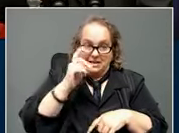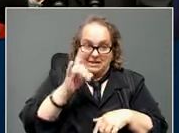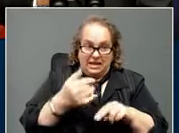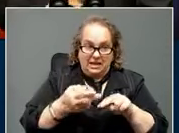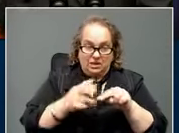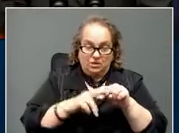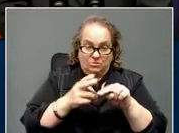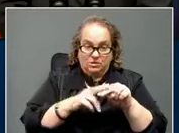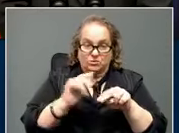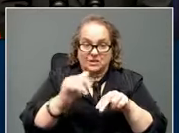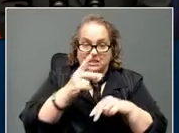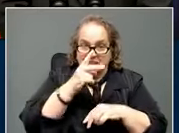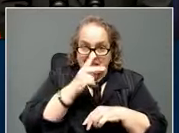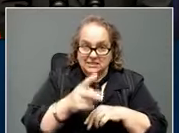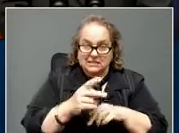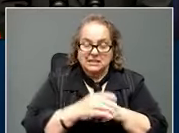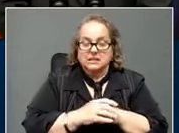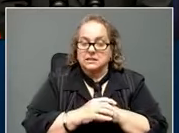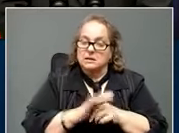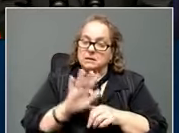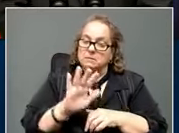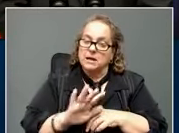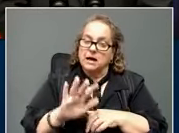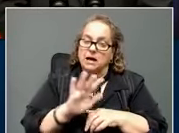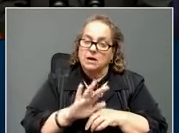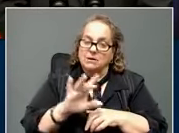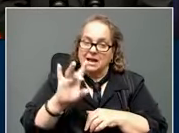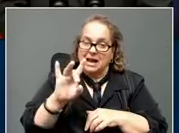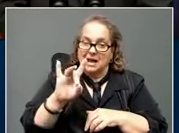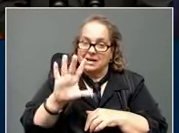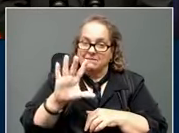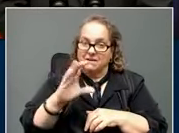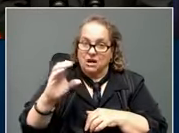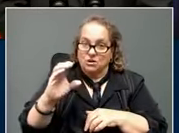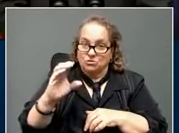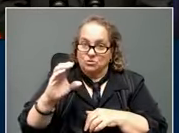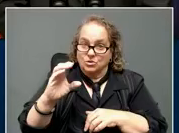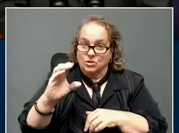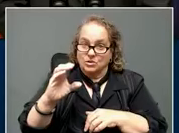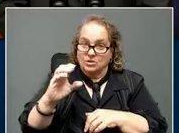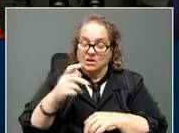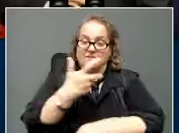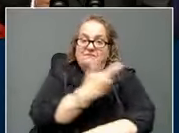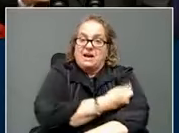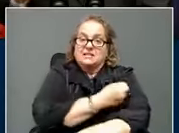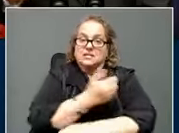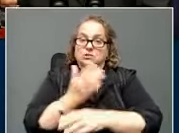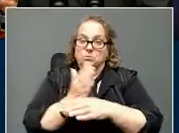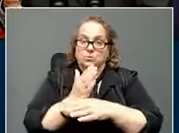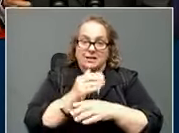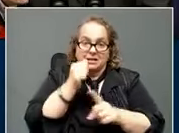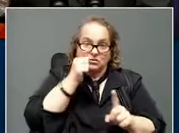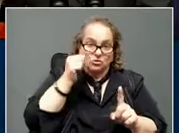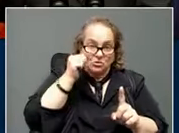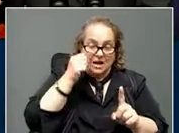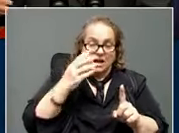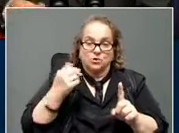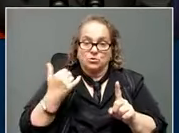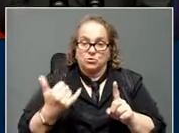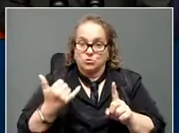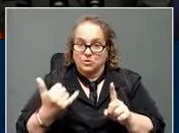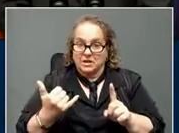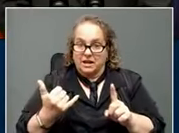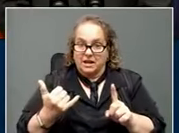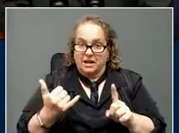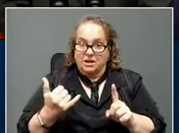see is about 8,500 vaccinations between yesterday and today, or the last